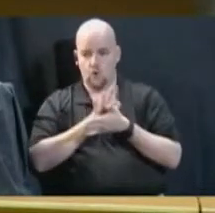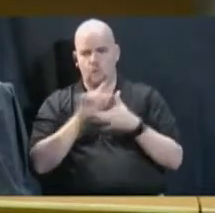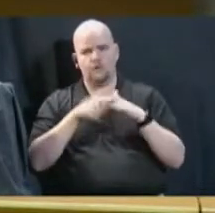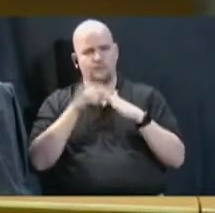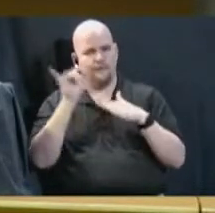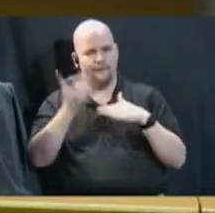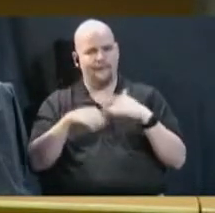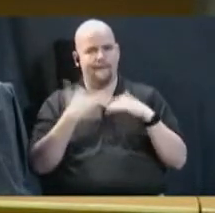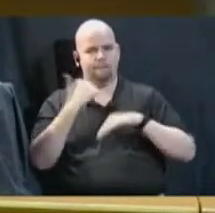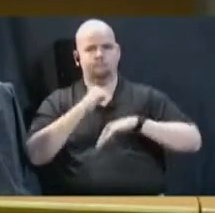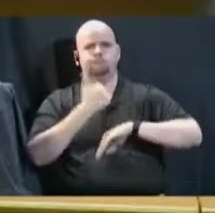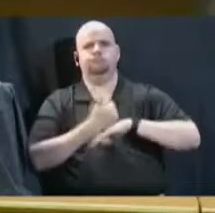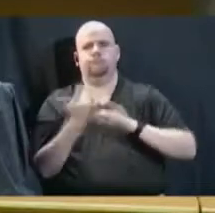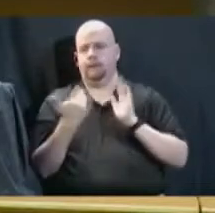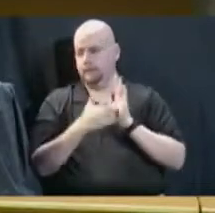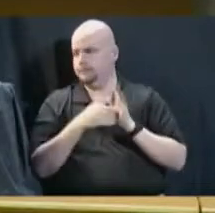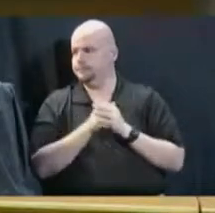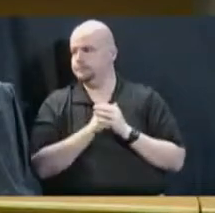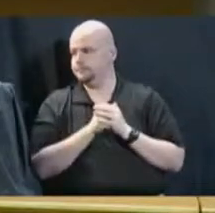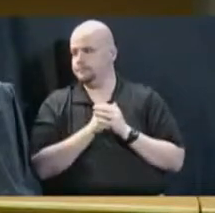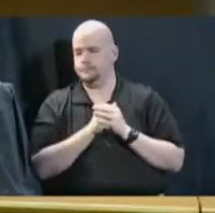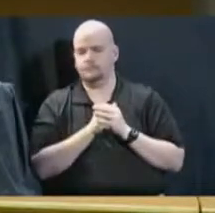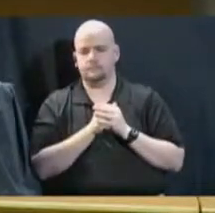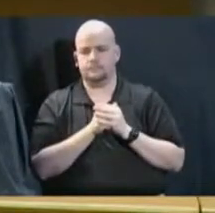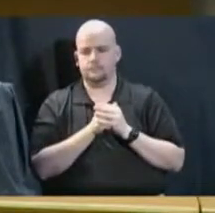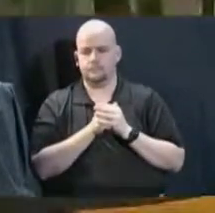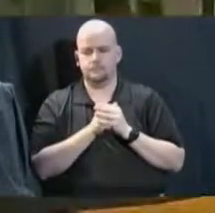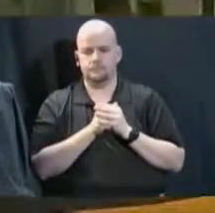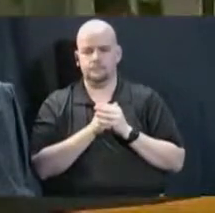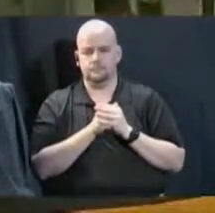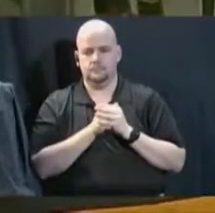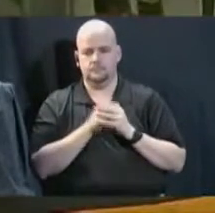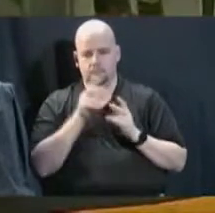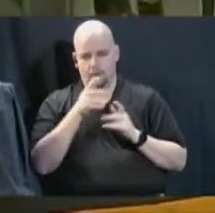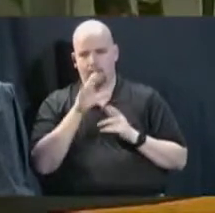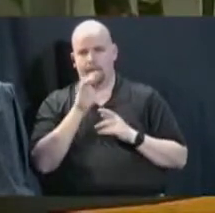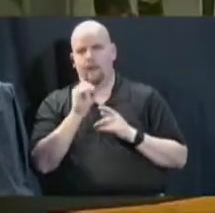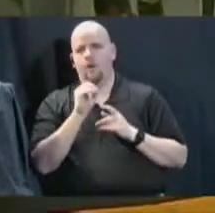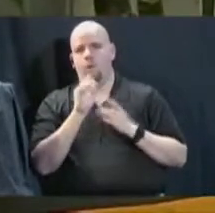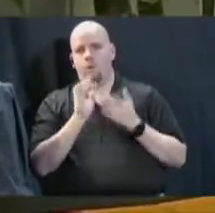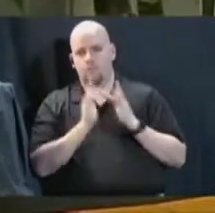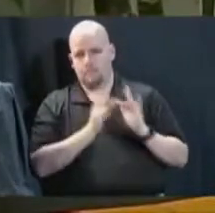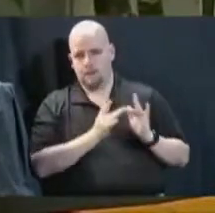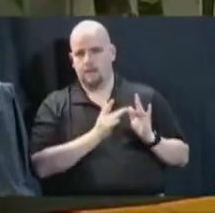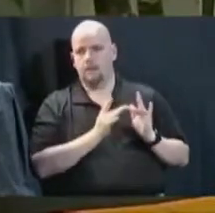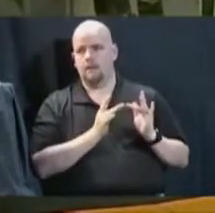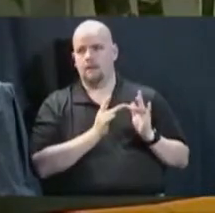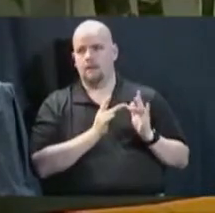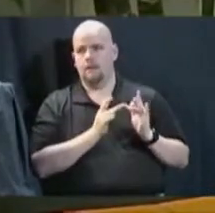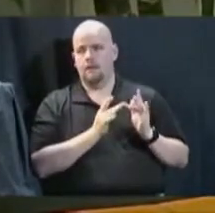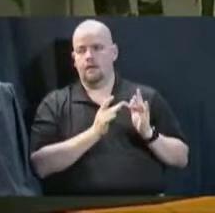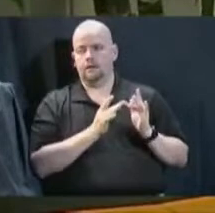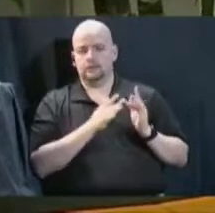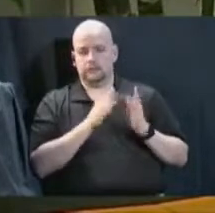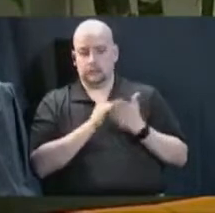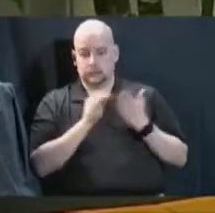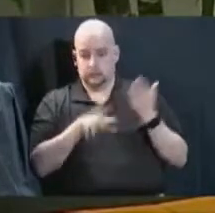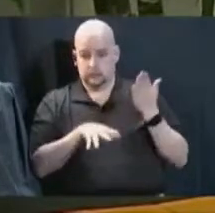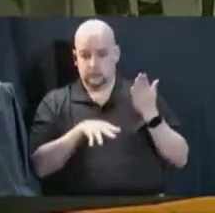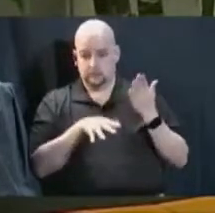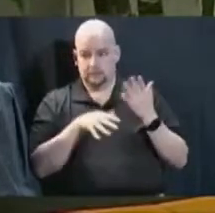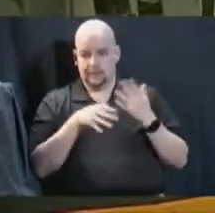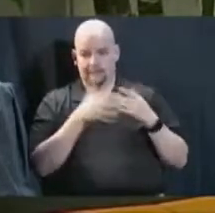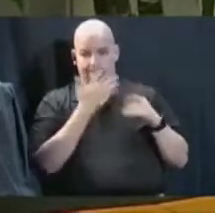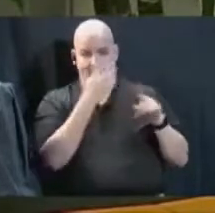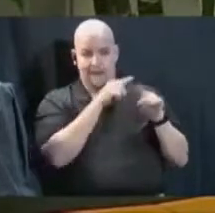that. Okay. Yes. And I guess I saw on the county's website today that the student, I guess the 5